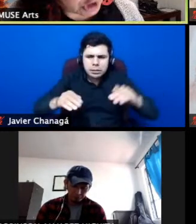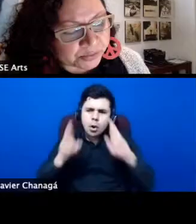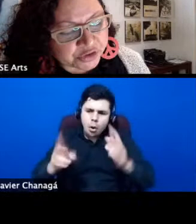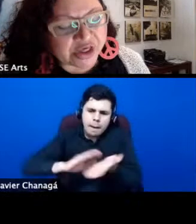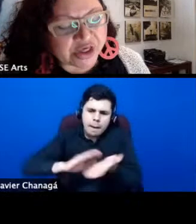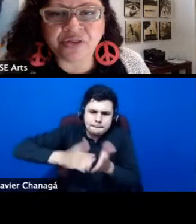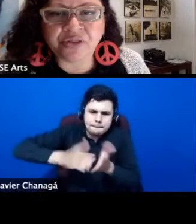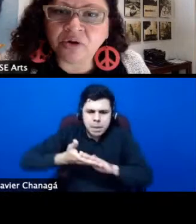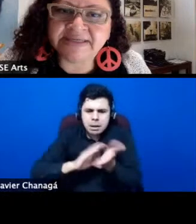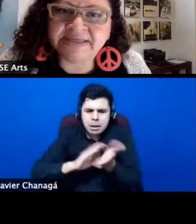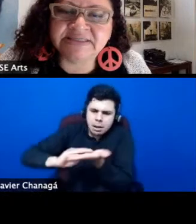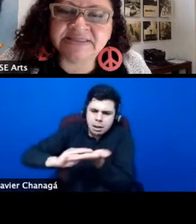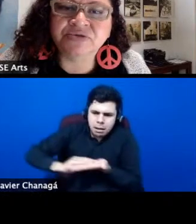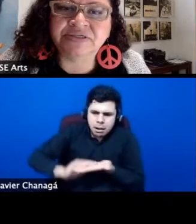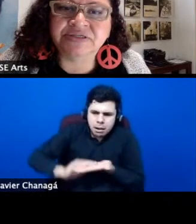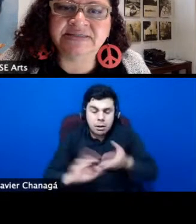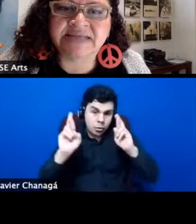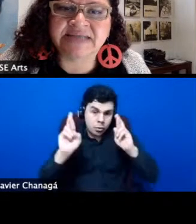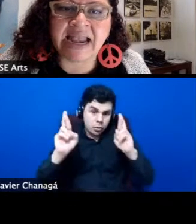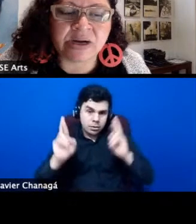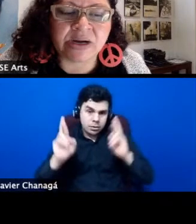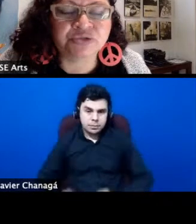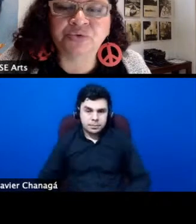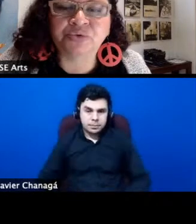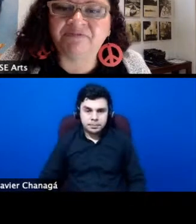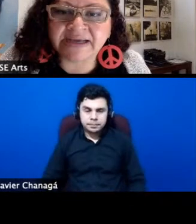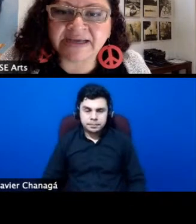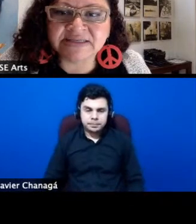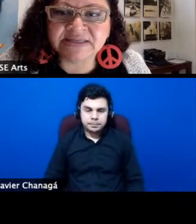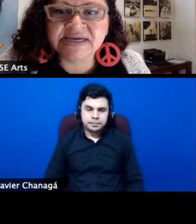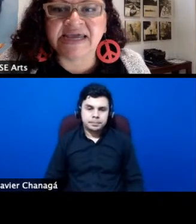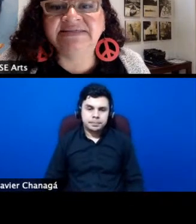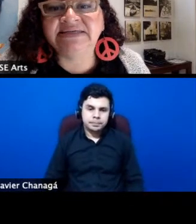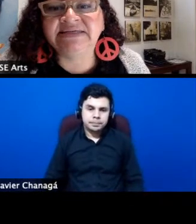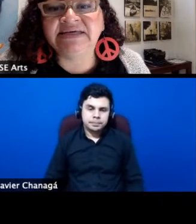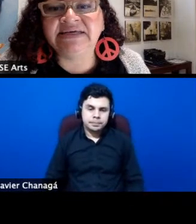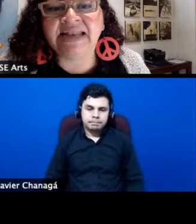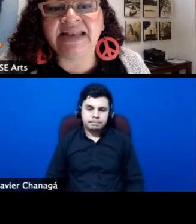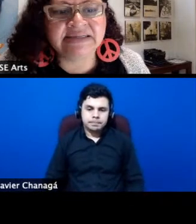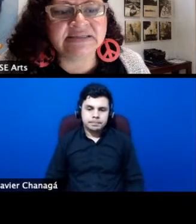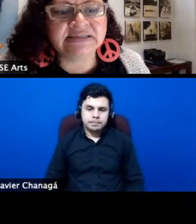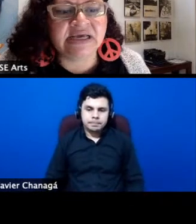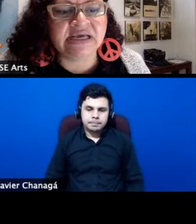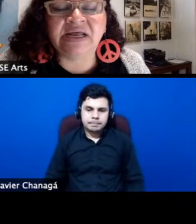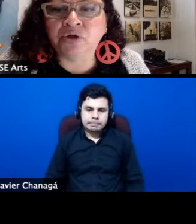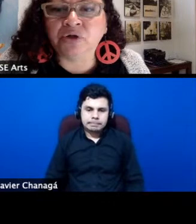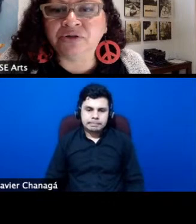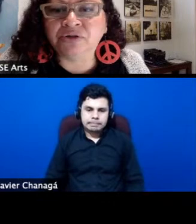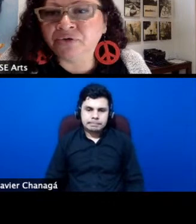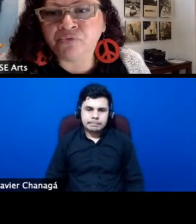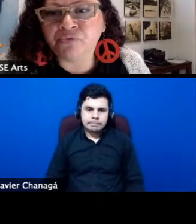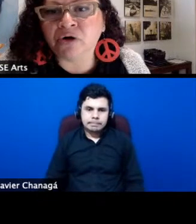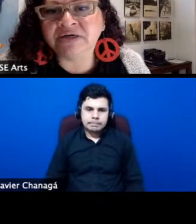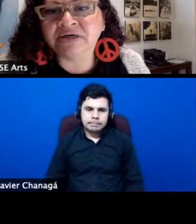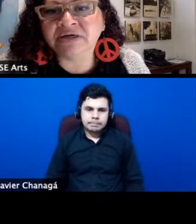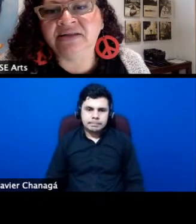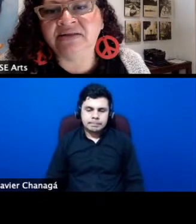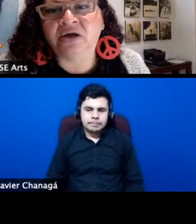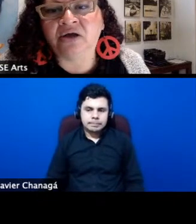these circumstances allow us to reflect and see the light in a world full of wars and